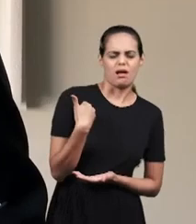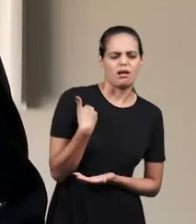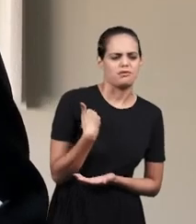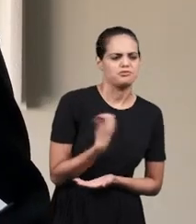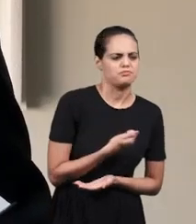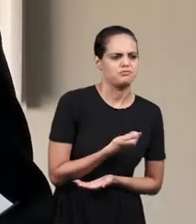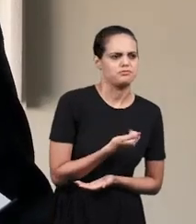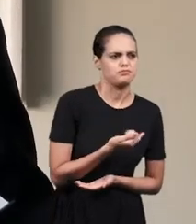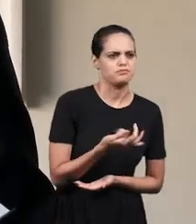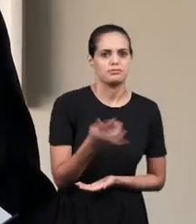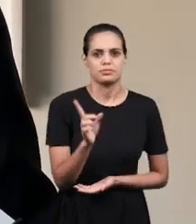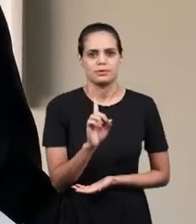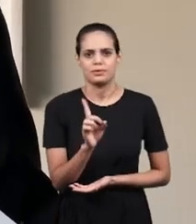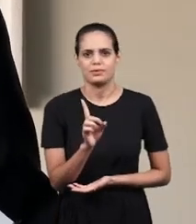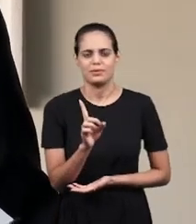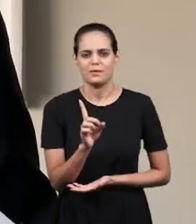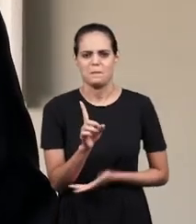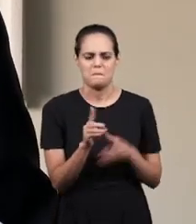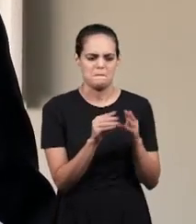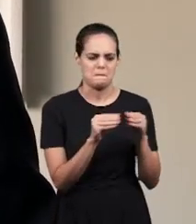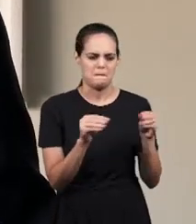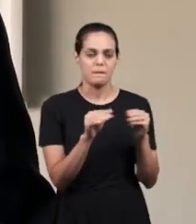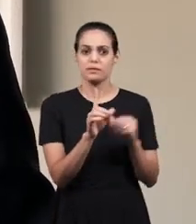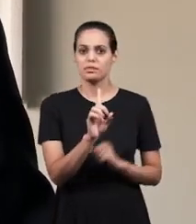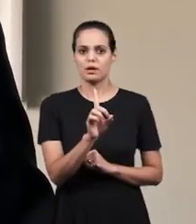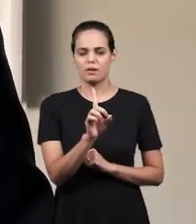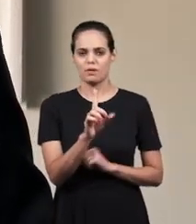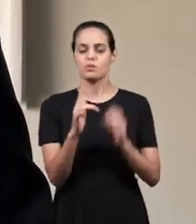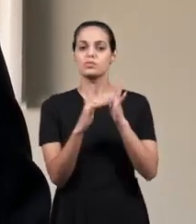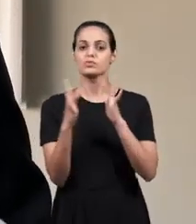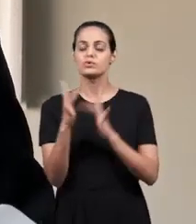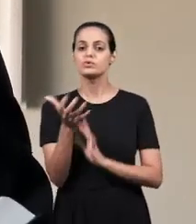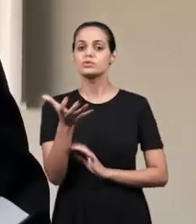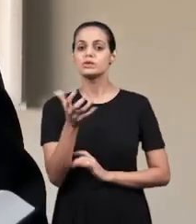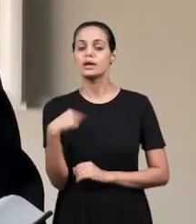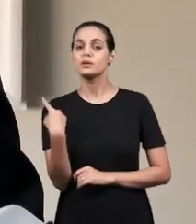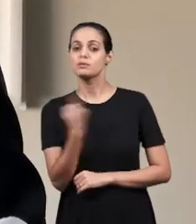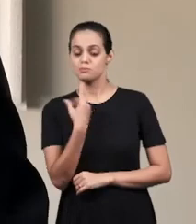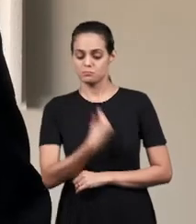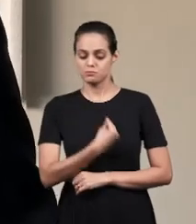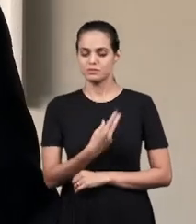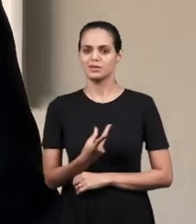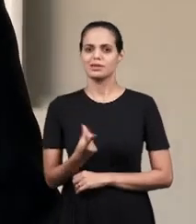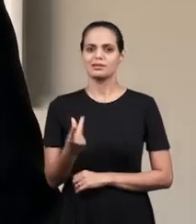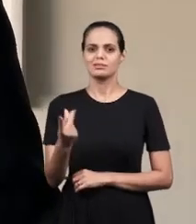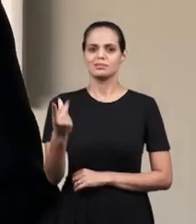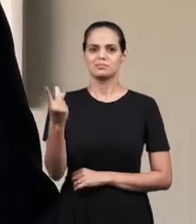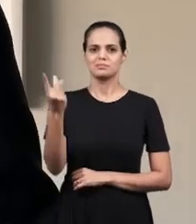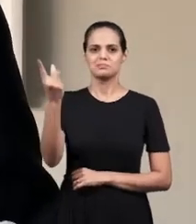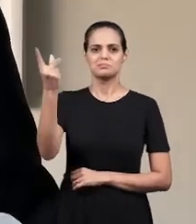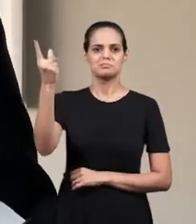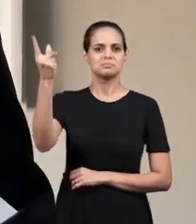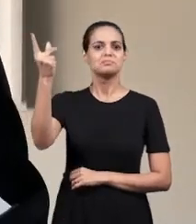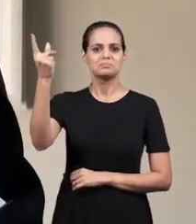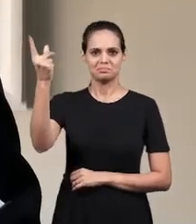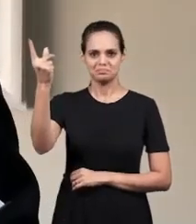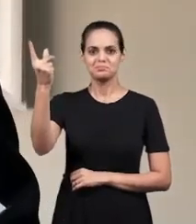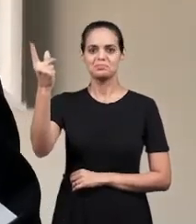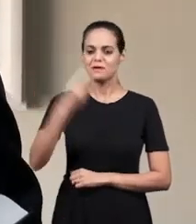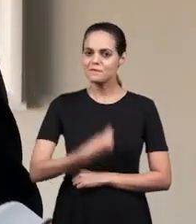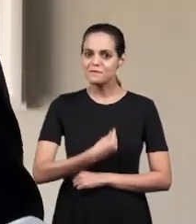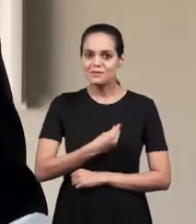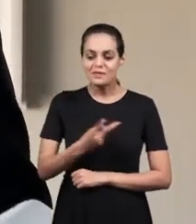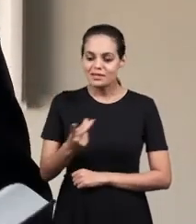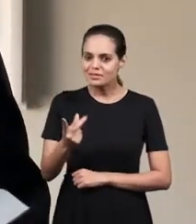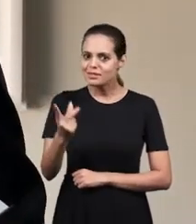live an eternal project of salvation. Jerusalem here symbolizes the eternal project of God because that's where the church was